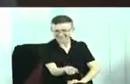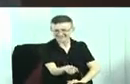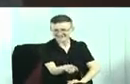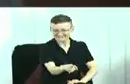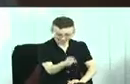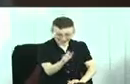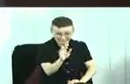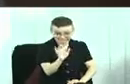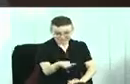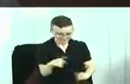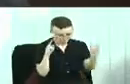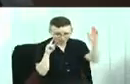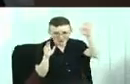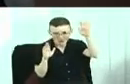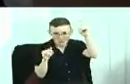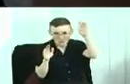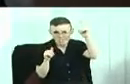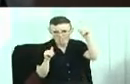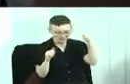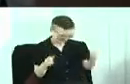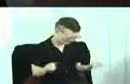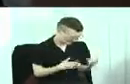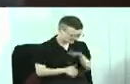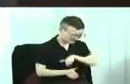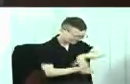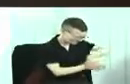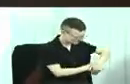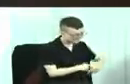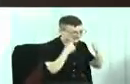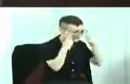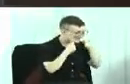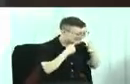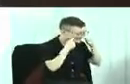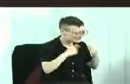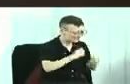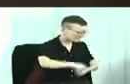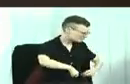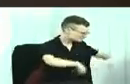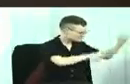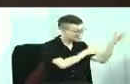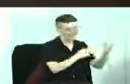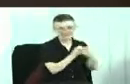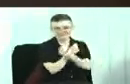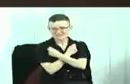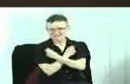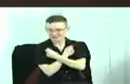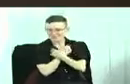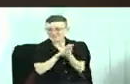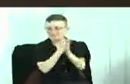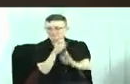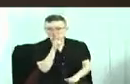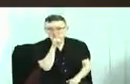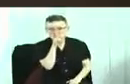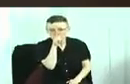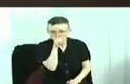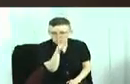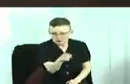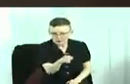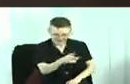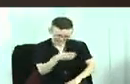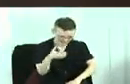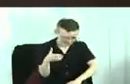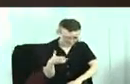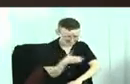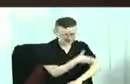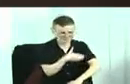where fear dissipates, where tears no longer have their powers, and where love becomes real in the now of our action.